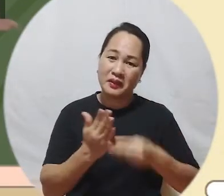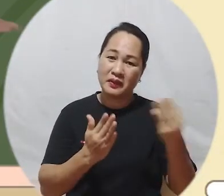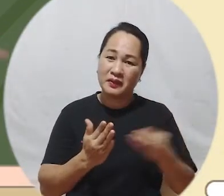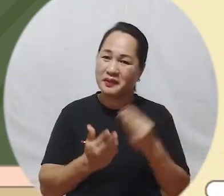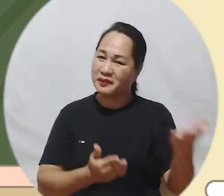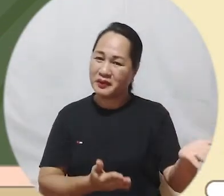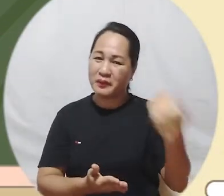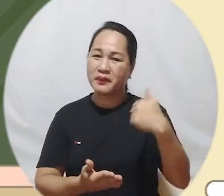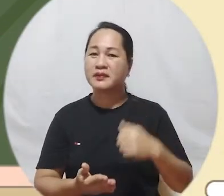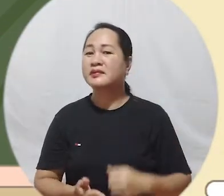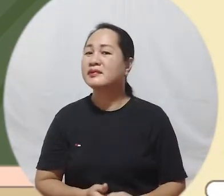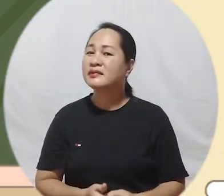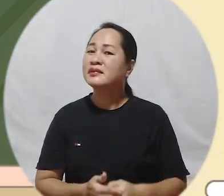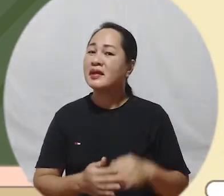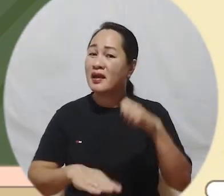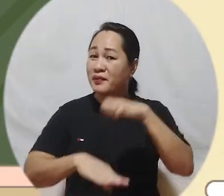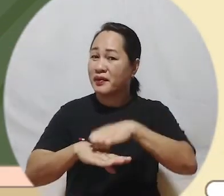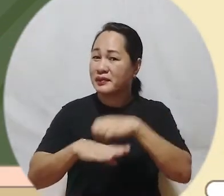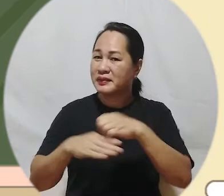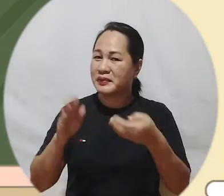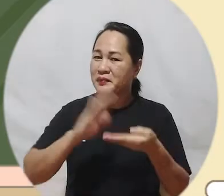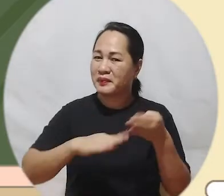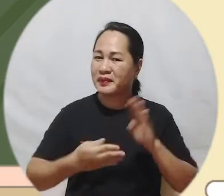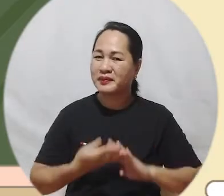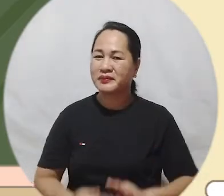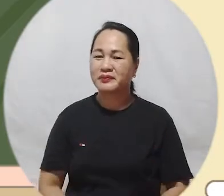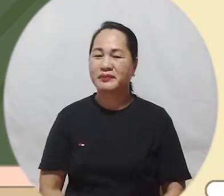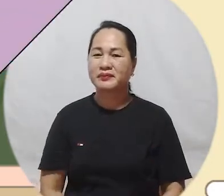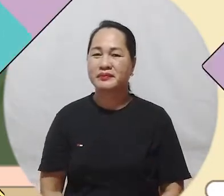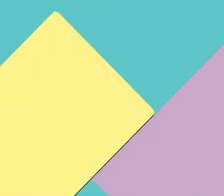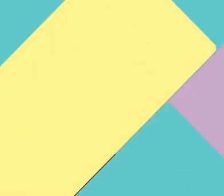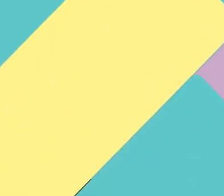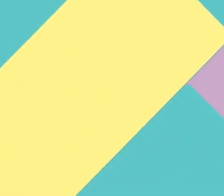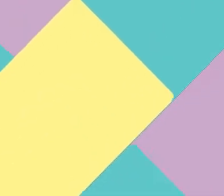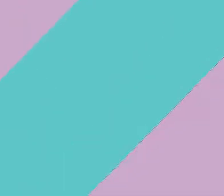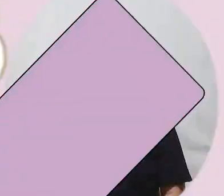self-learning modules and come along with me as my English buddies.